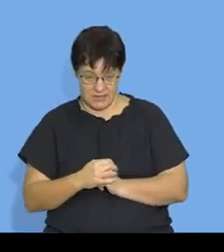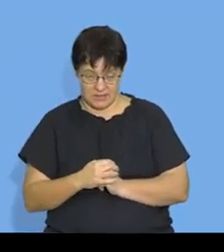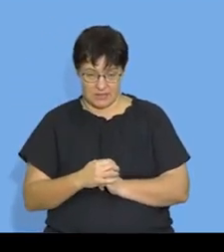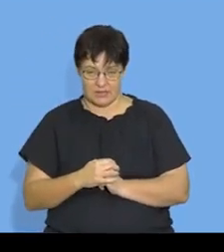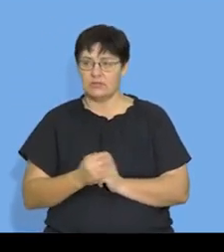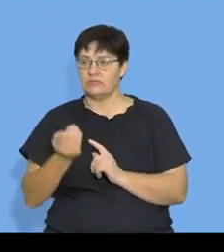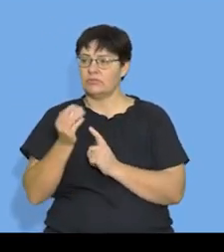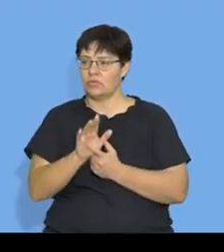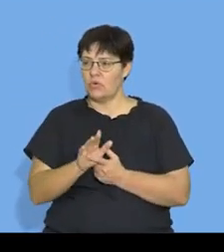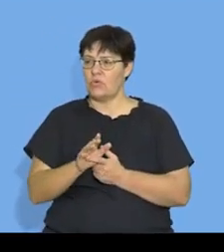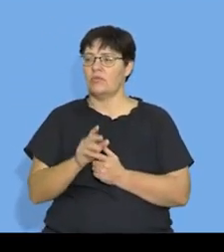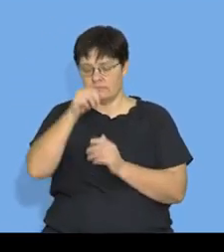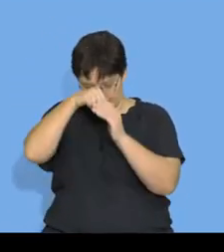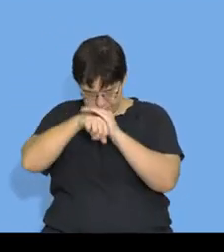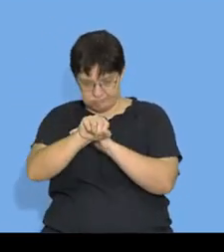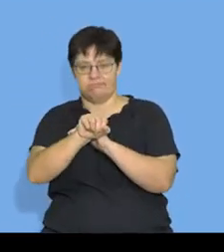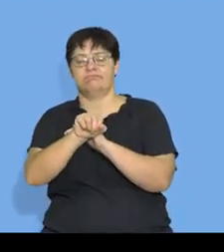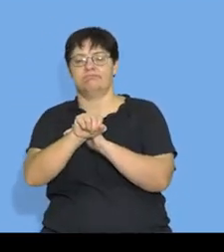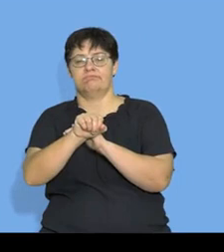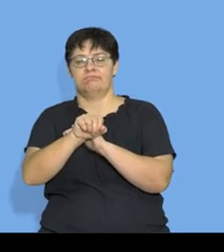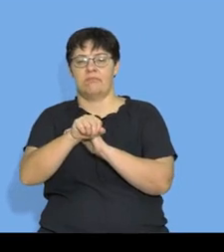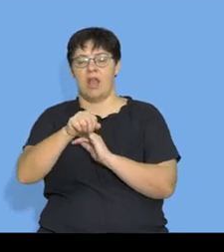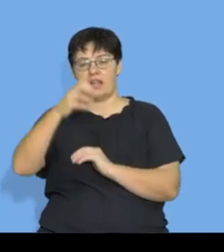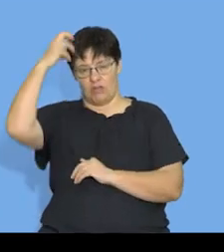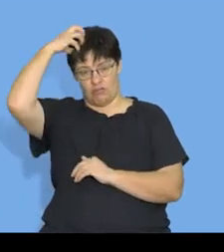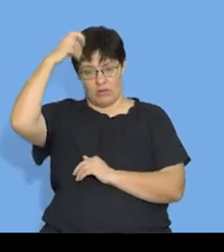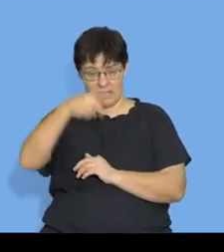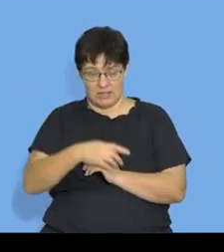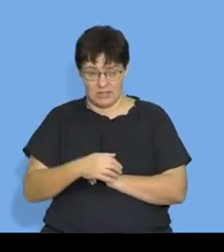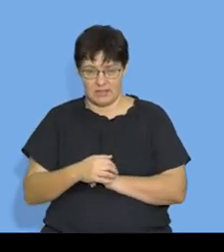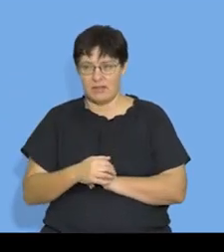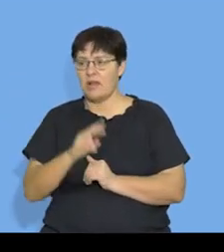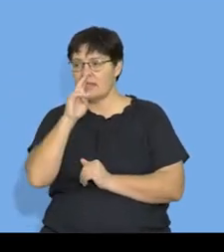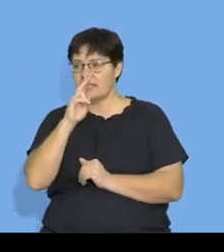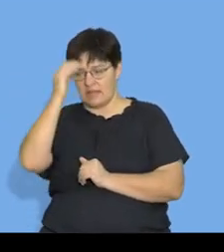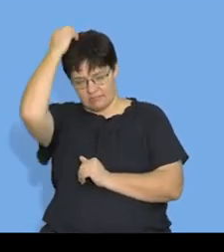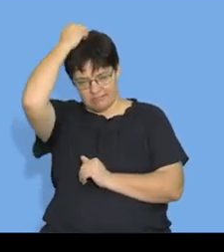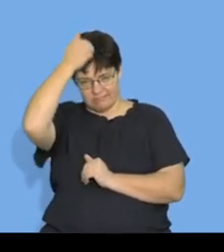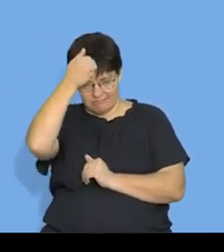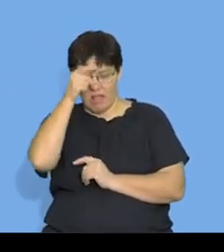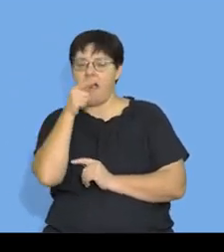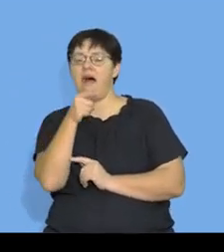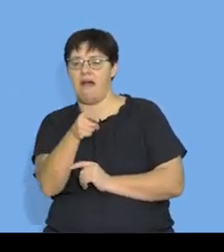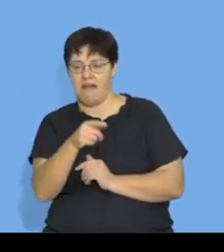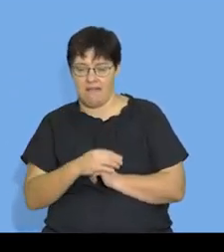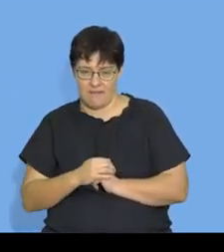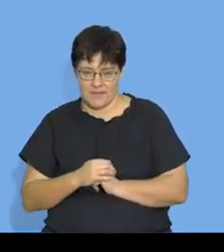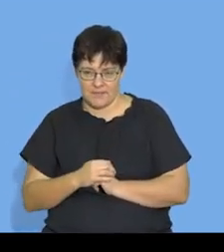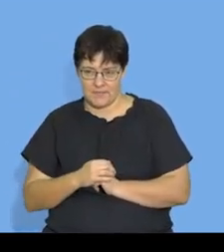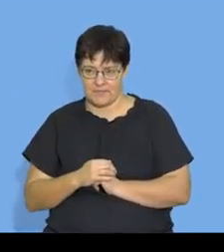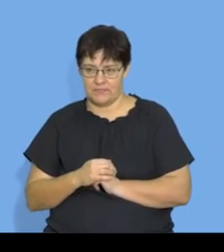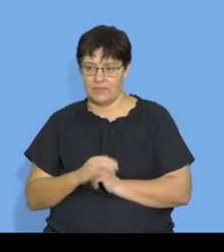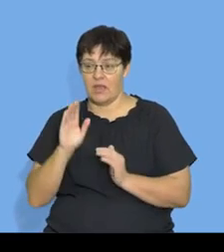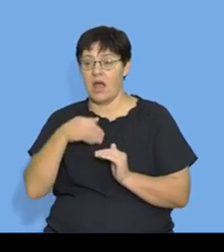So this process, as illustrated here, when the head emerges first and you see the cranium, is called